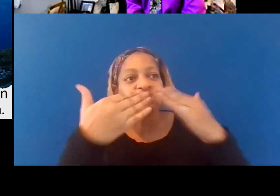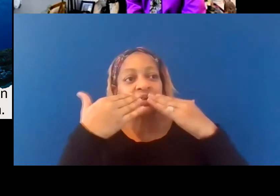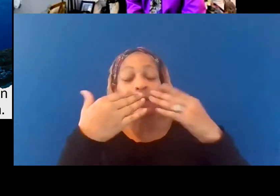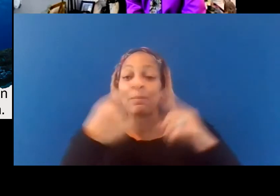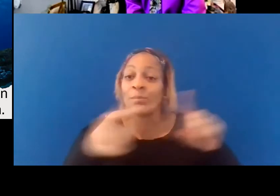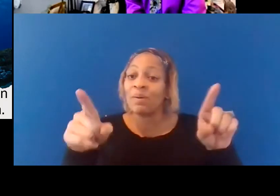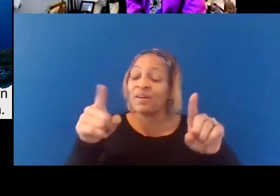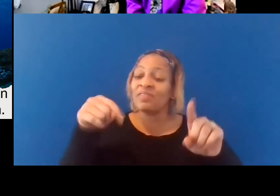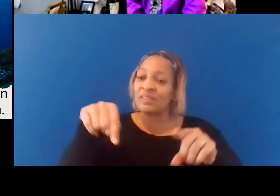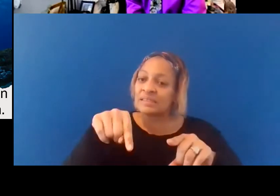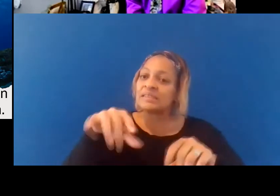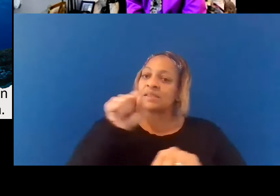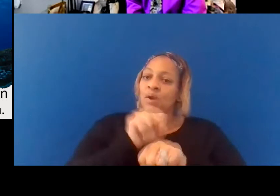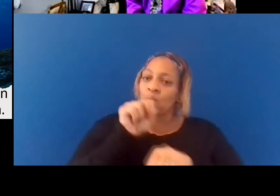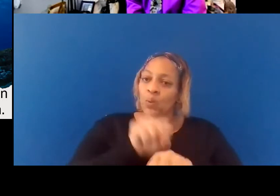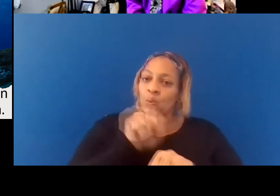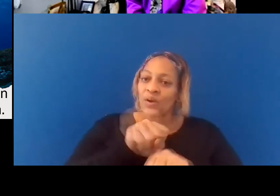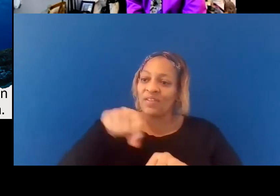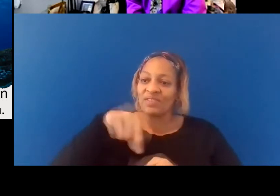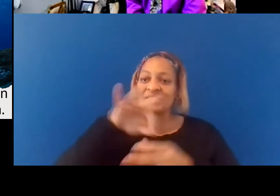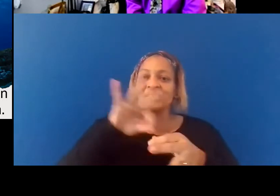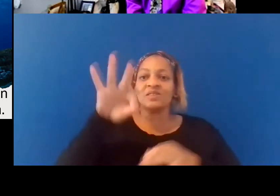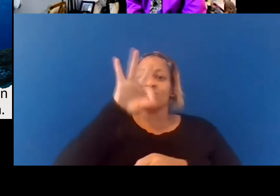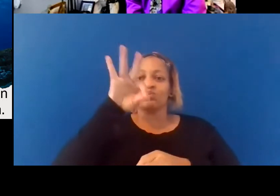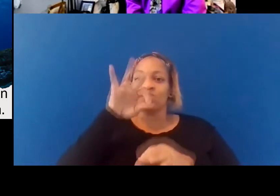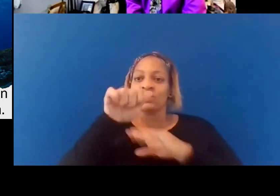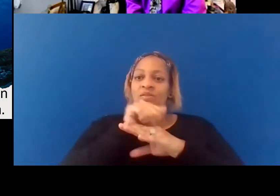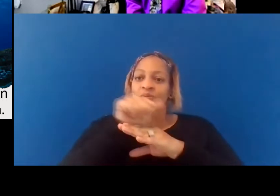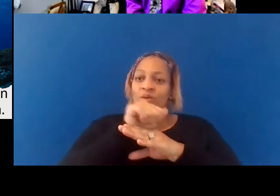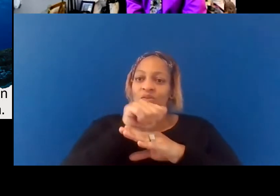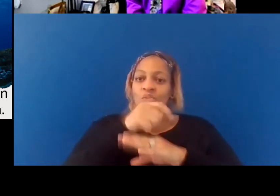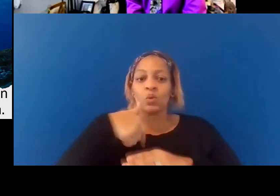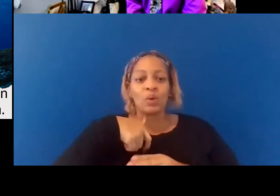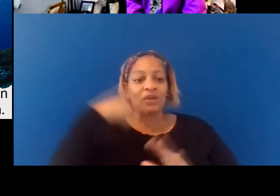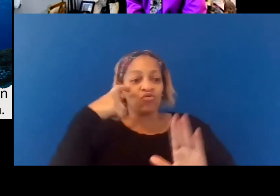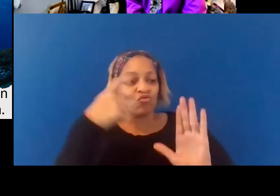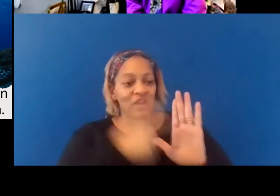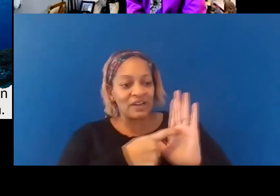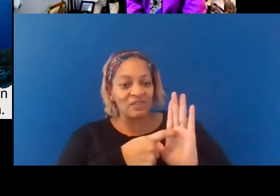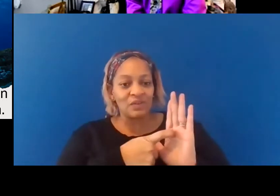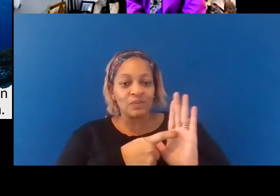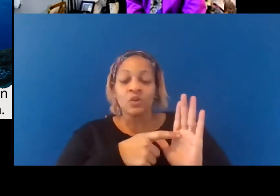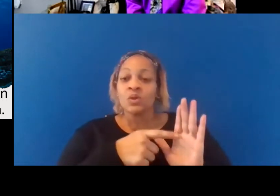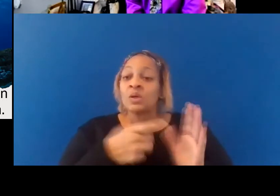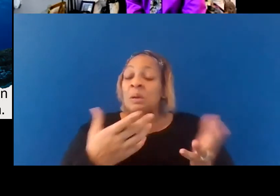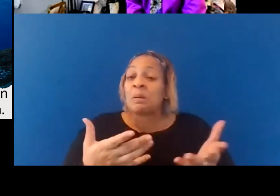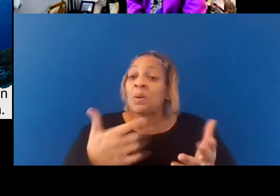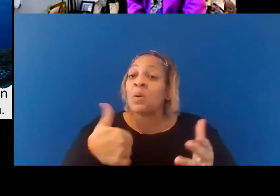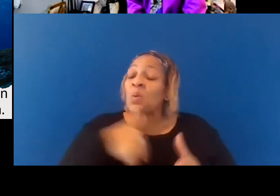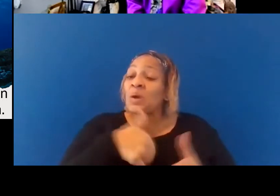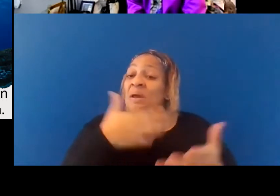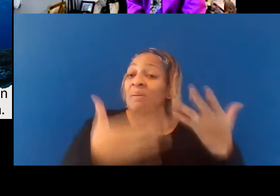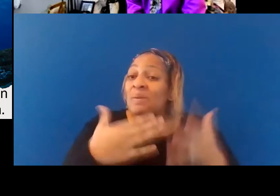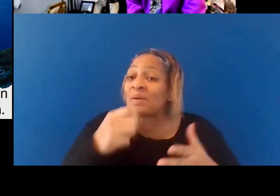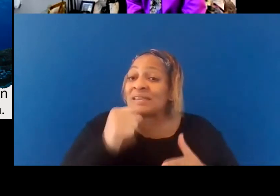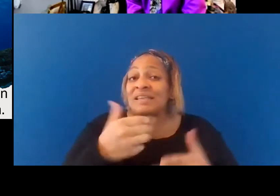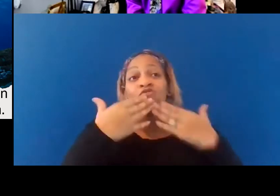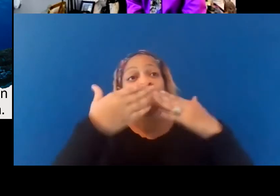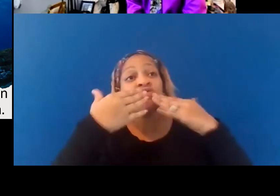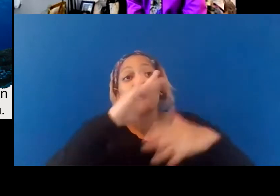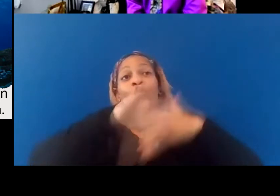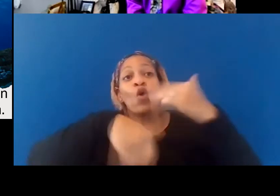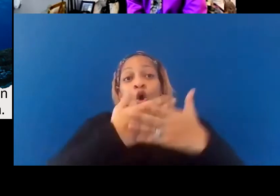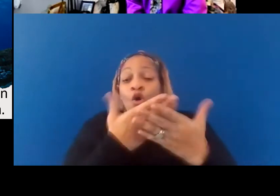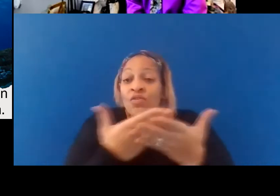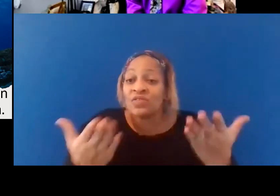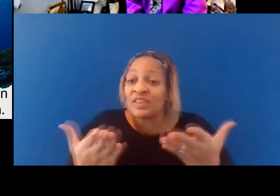practice, is recognizing that we need not be grateful for all things, but